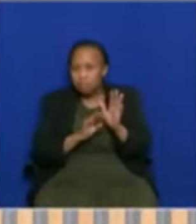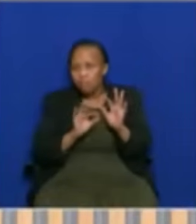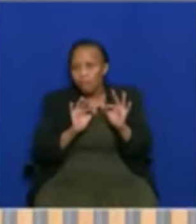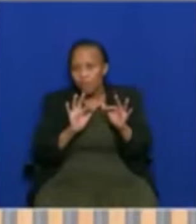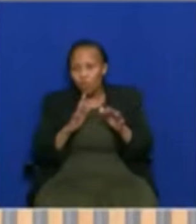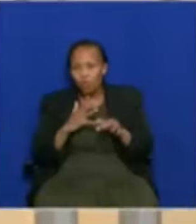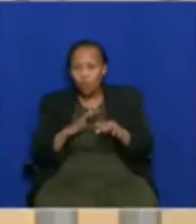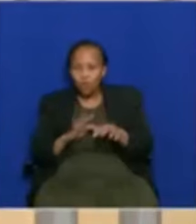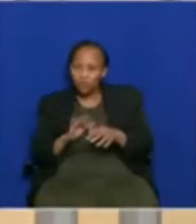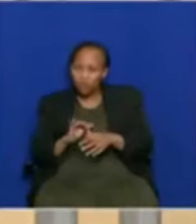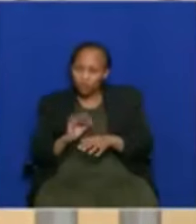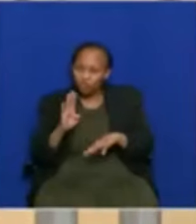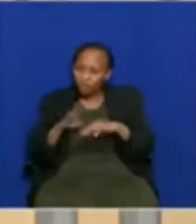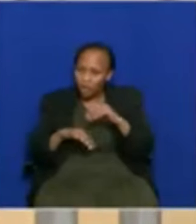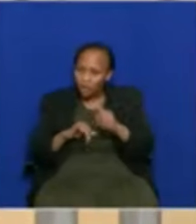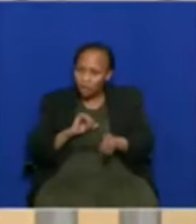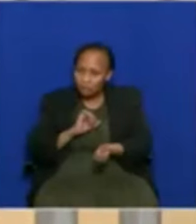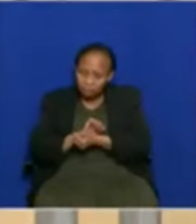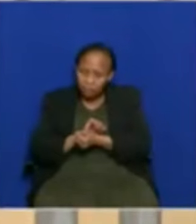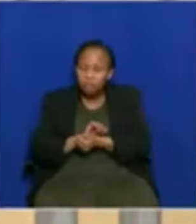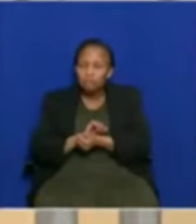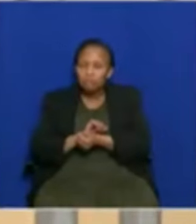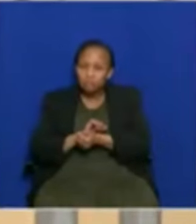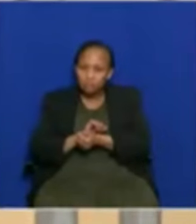Thank you, Chair. Commissioner. Noted. Your comment noted, Chair.